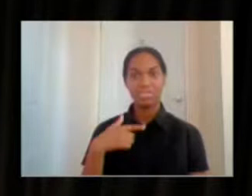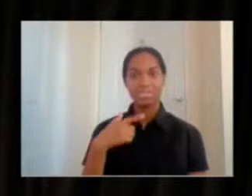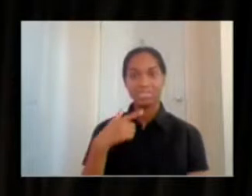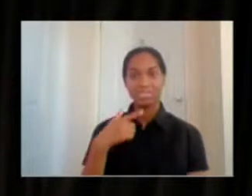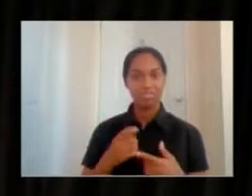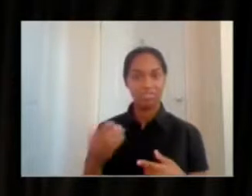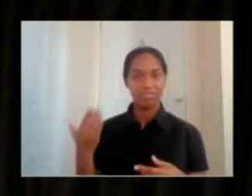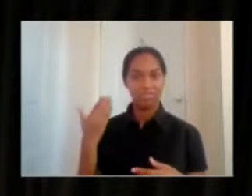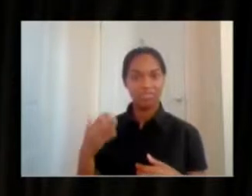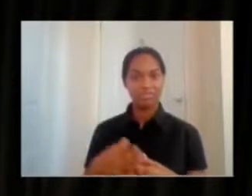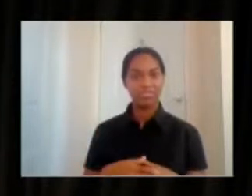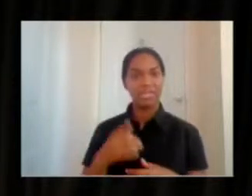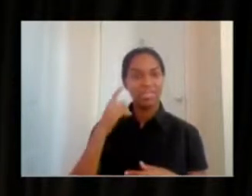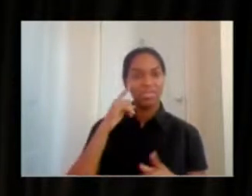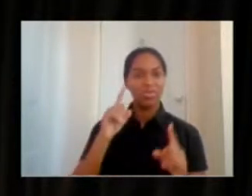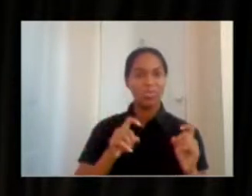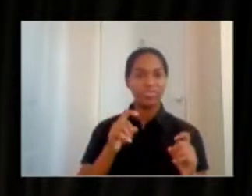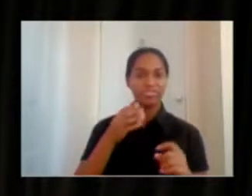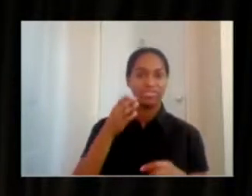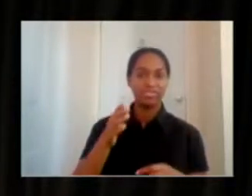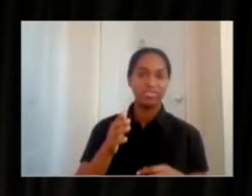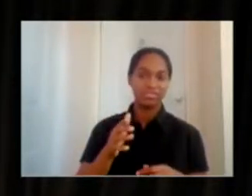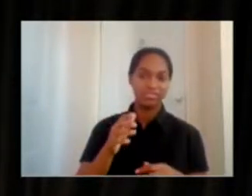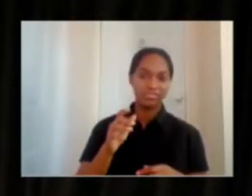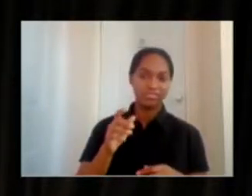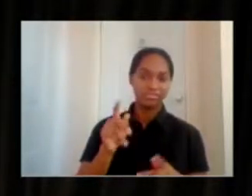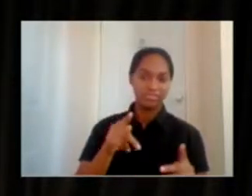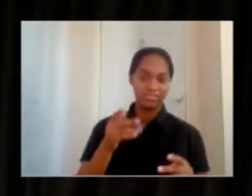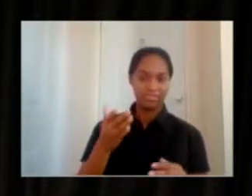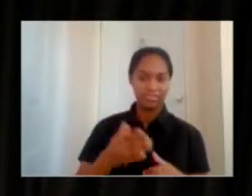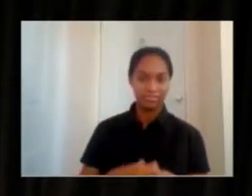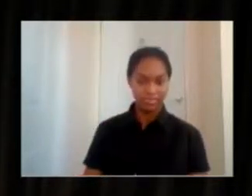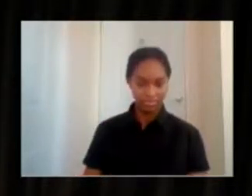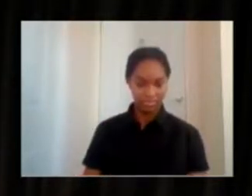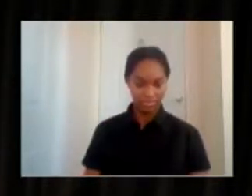Go ahead. I think there's a question from the audience. Yes, go ahead.